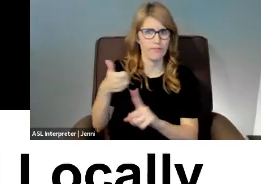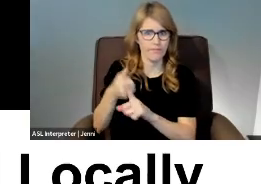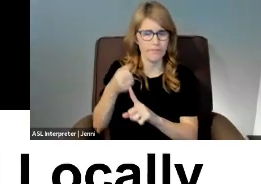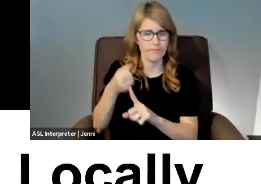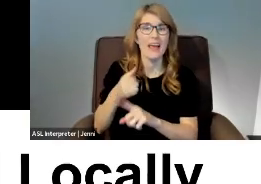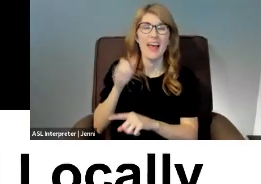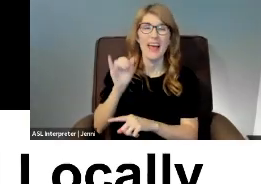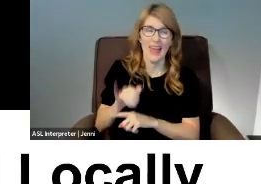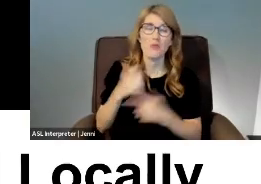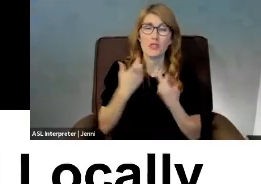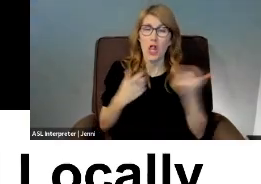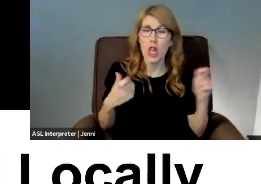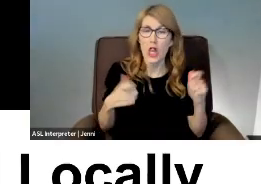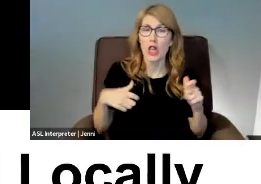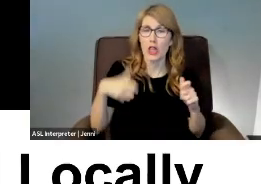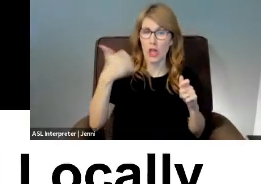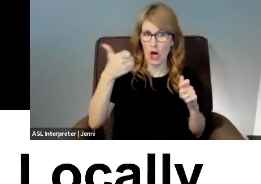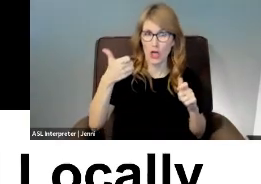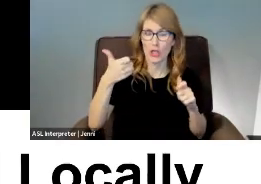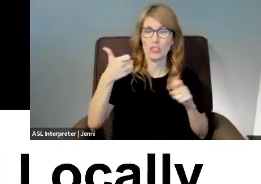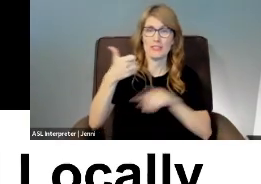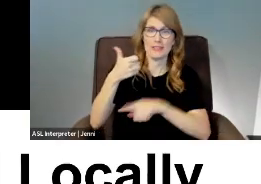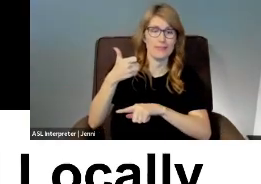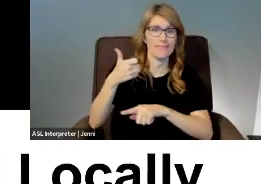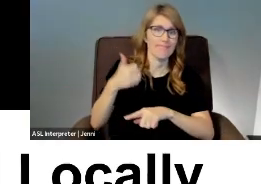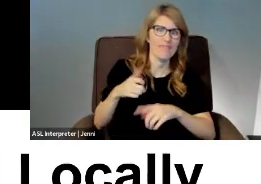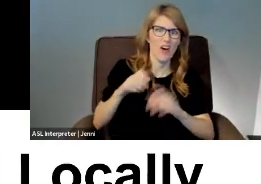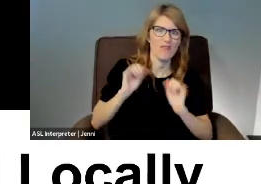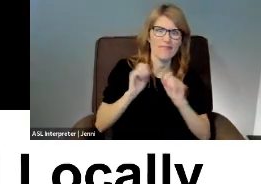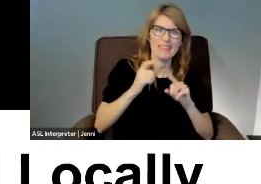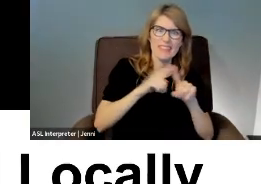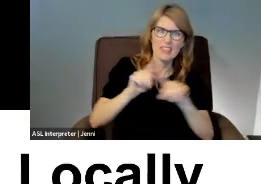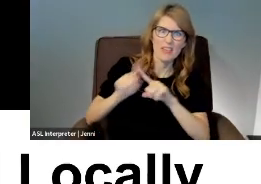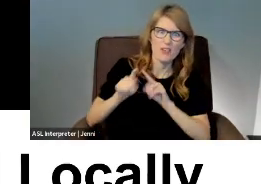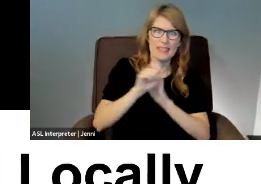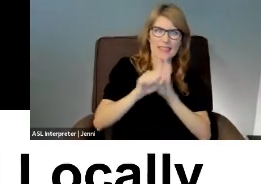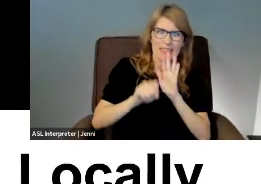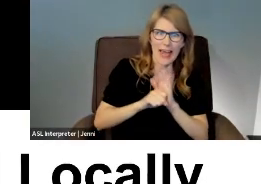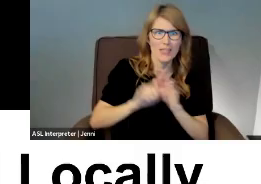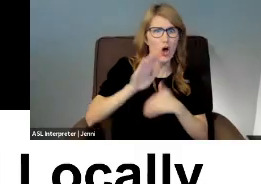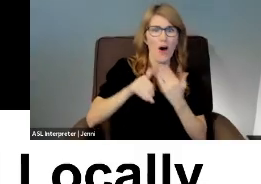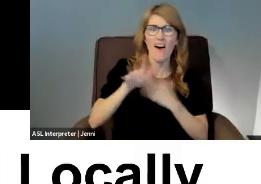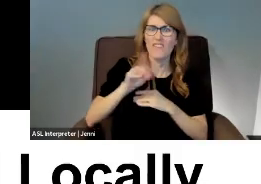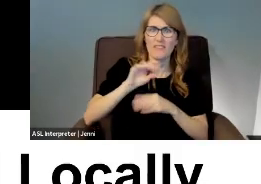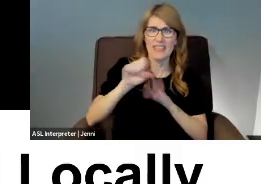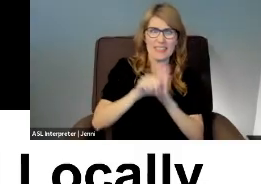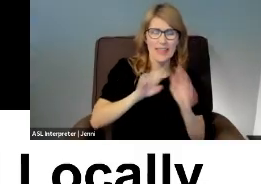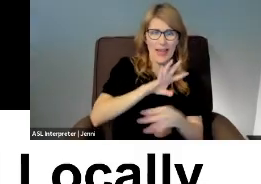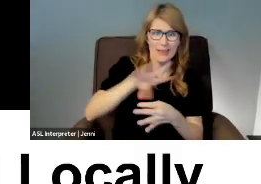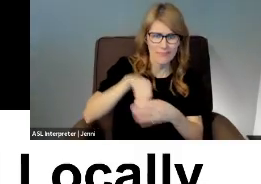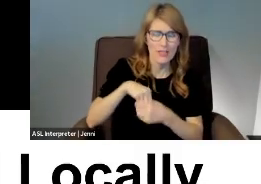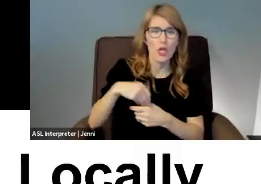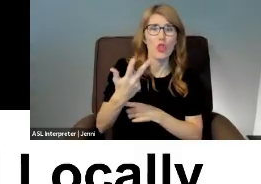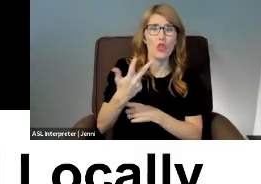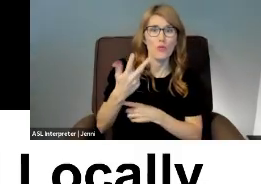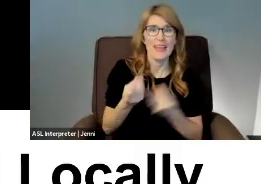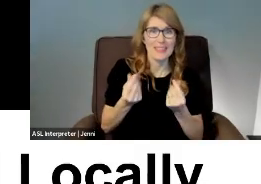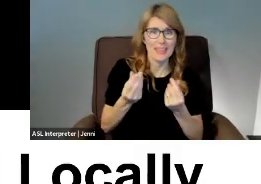largest deployment of state-to-state aid in history, involving all 50 states, 3 territories, and the District of